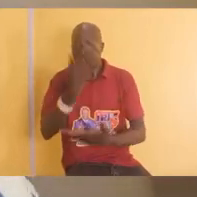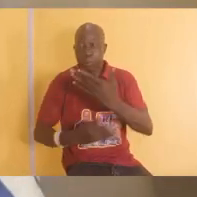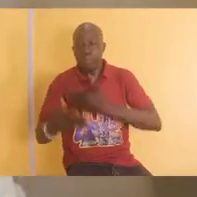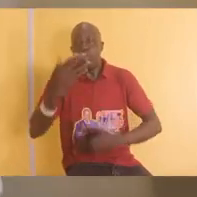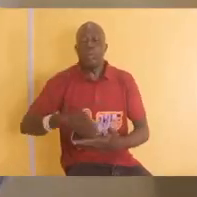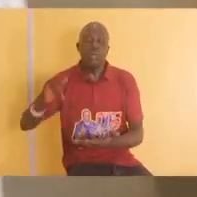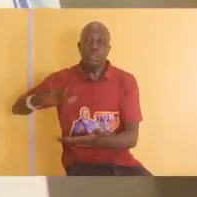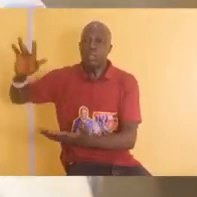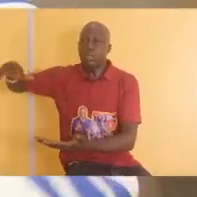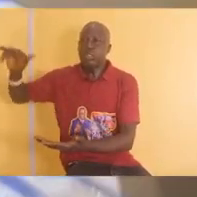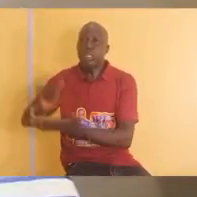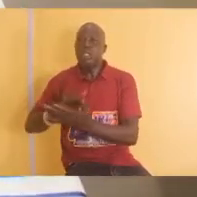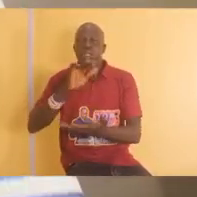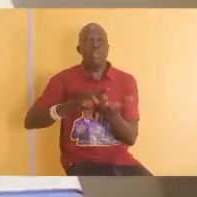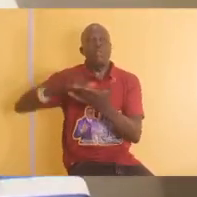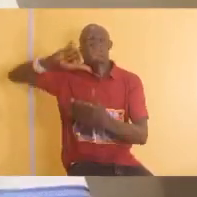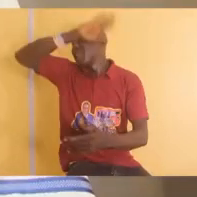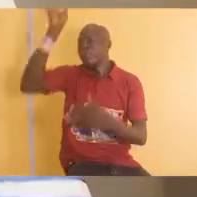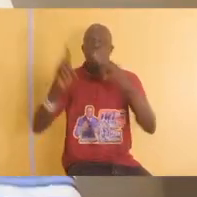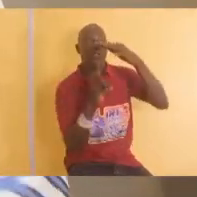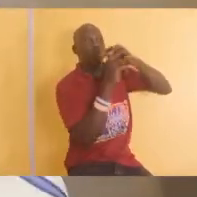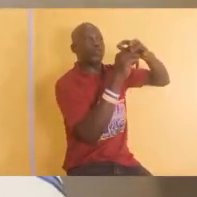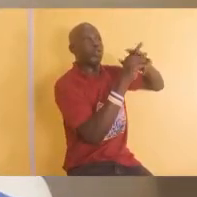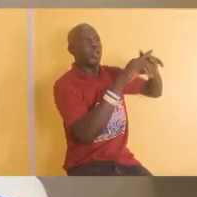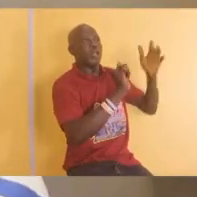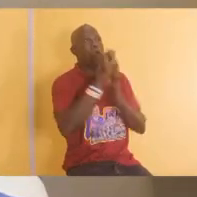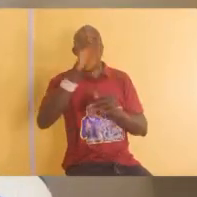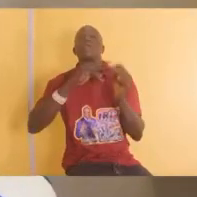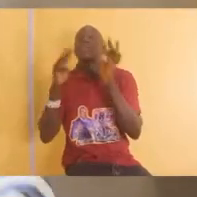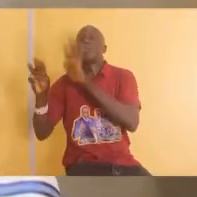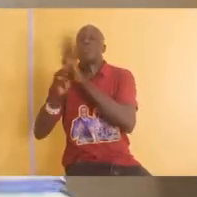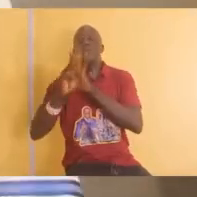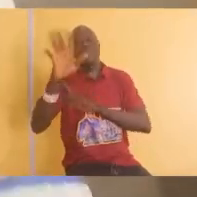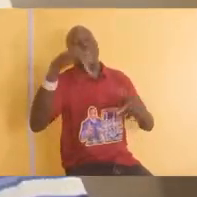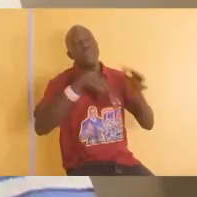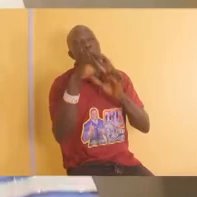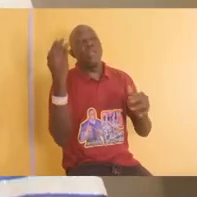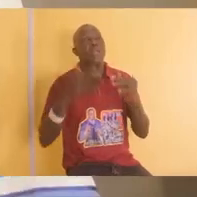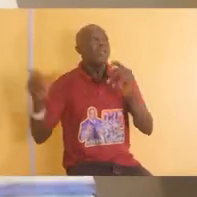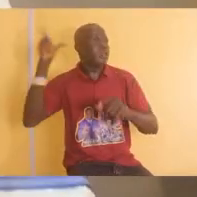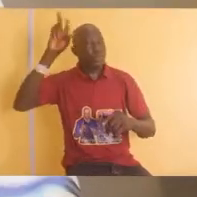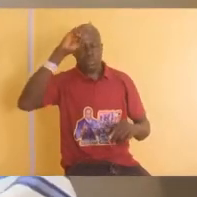You have glorious children. Your glory has not manifested. You have not succeeded, mother.